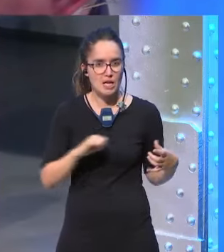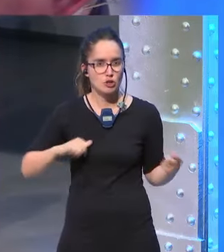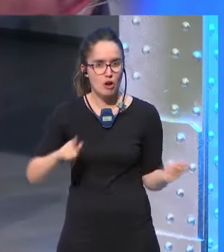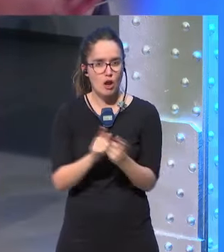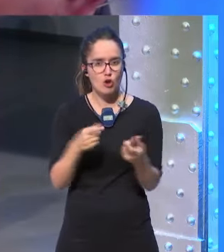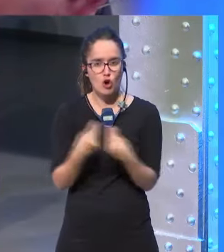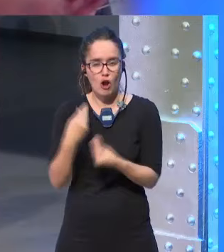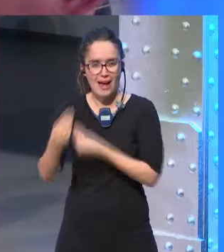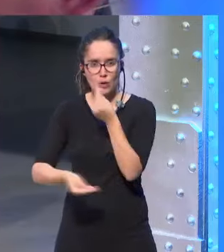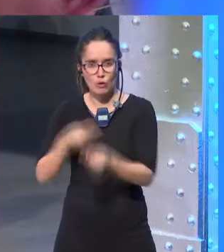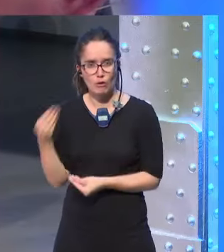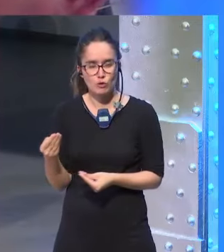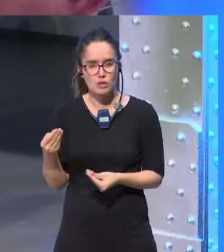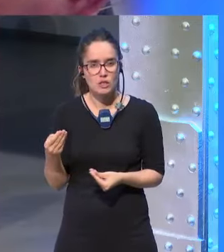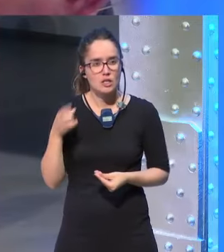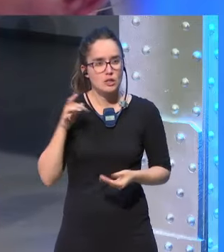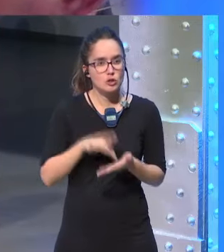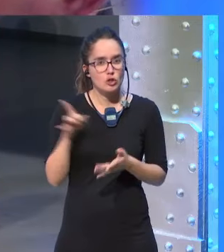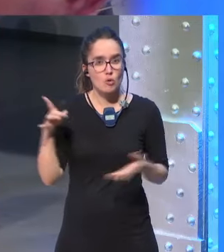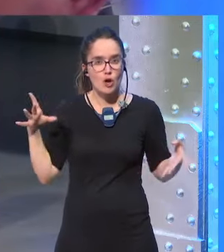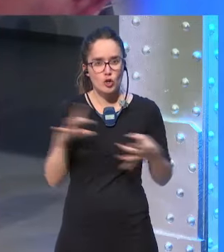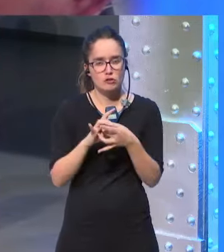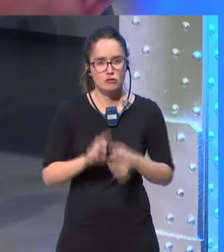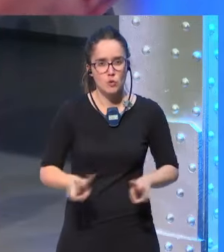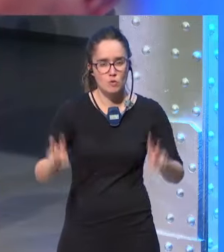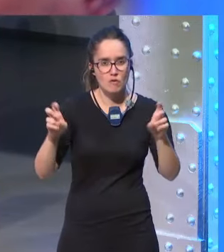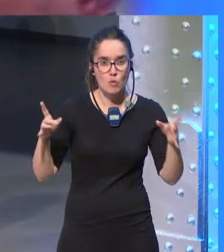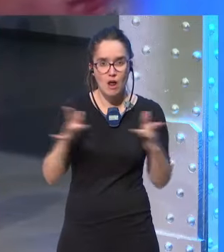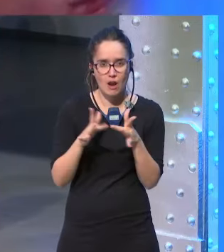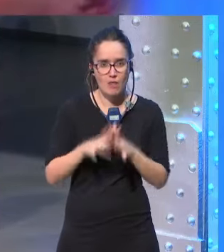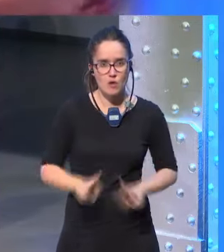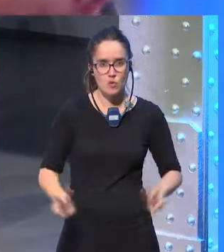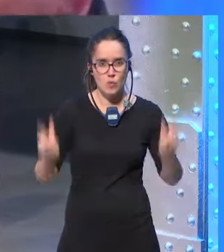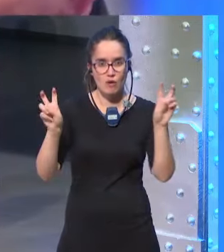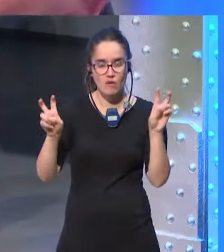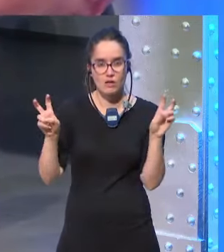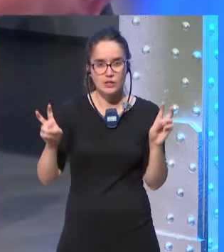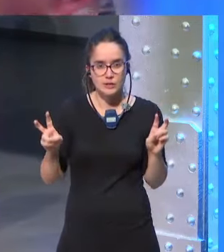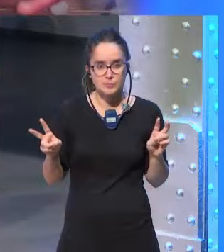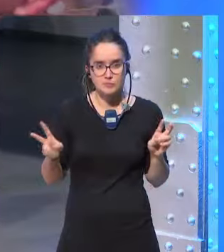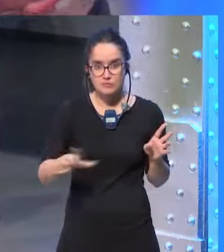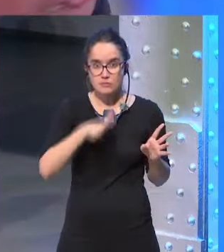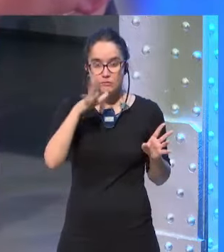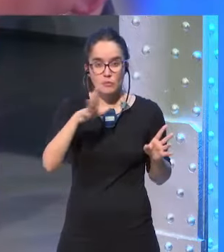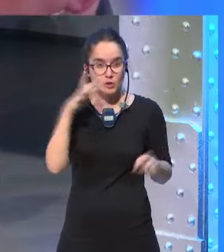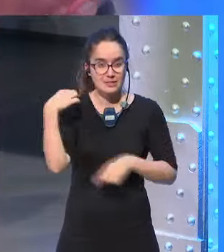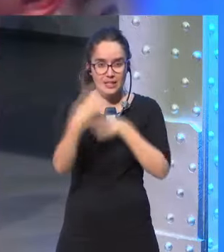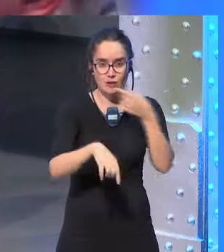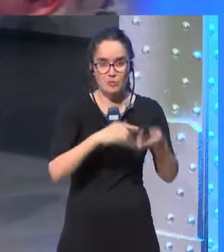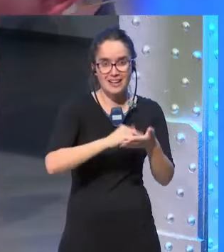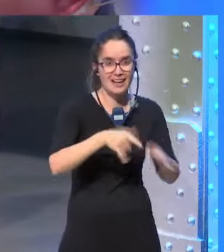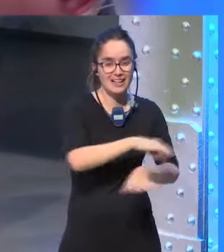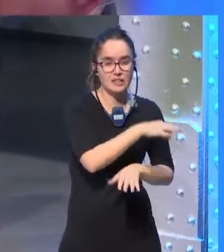link, and it changes how classically architecture is separated into design phases and then execution